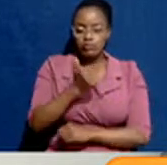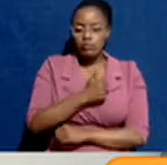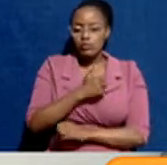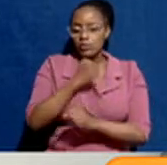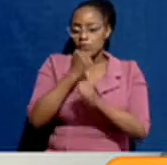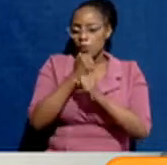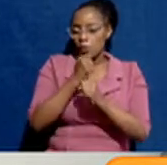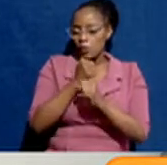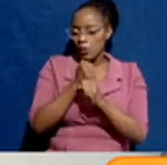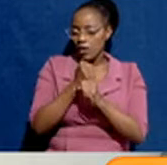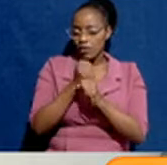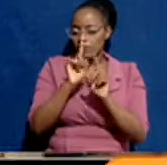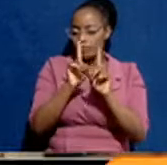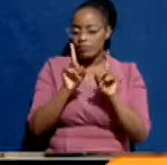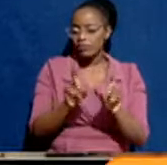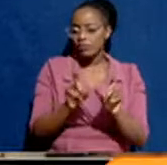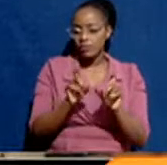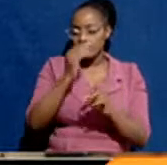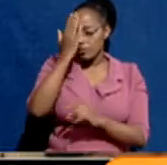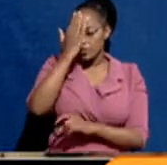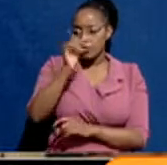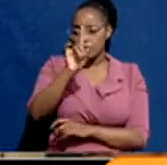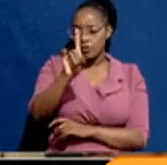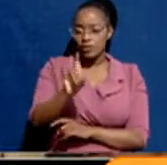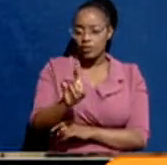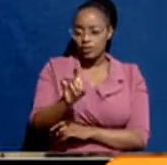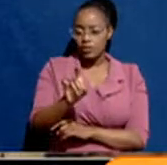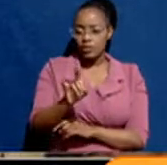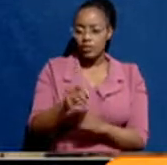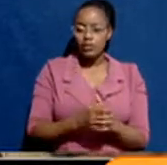it worked and why?